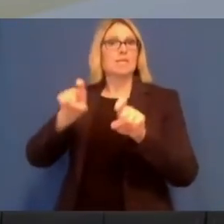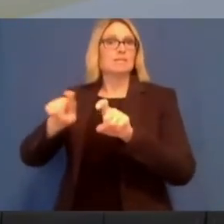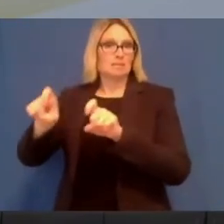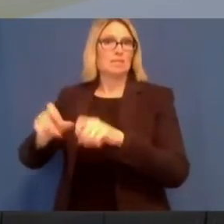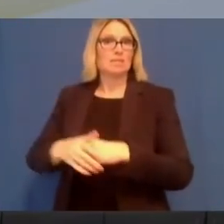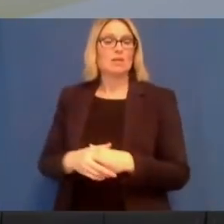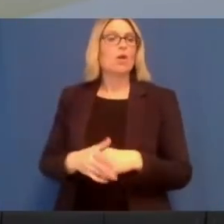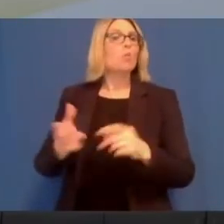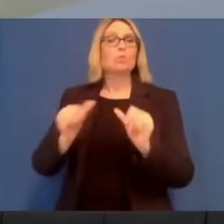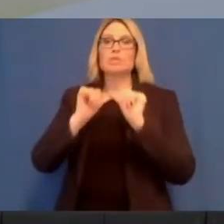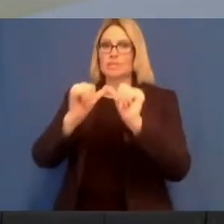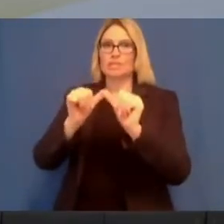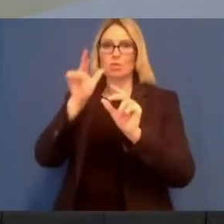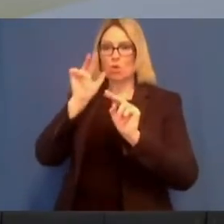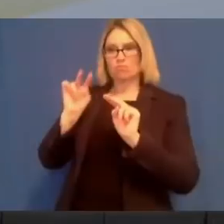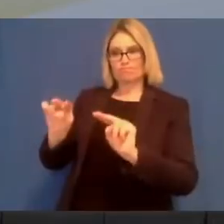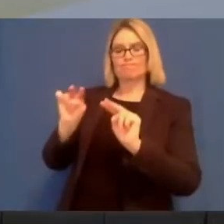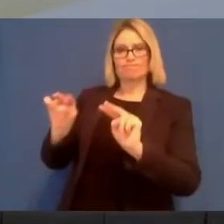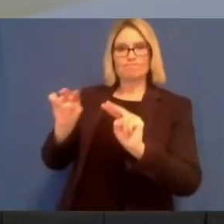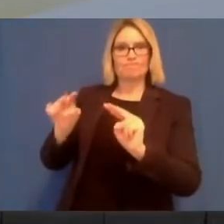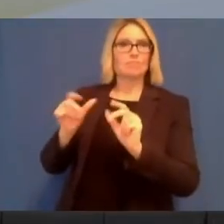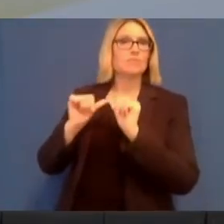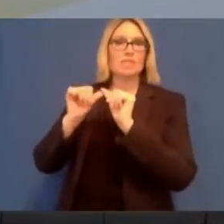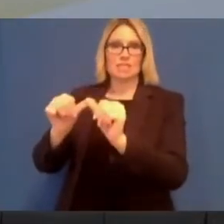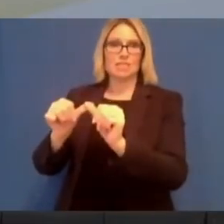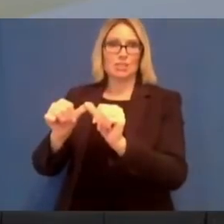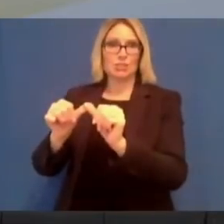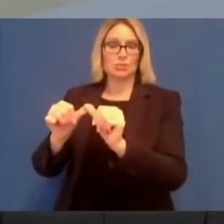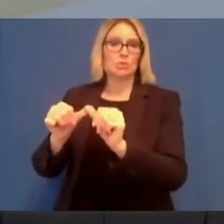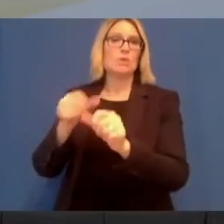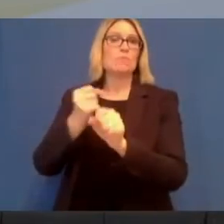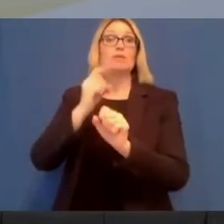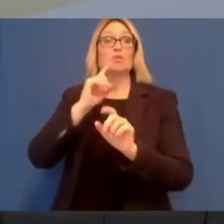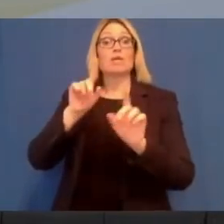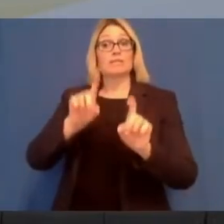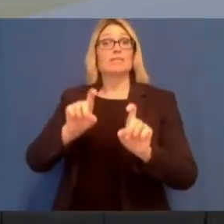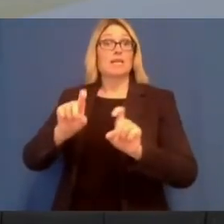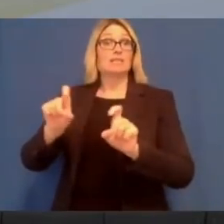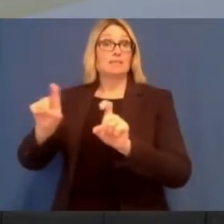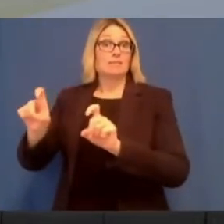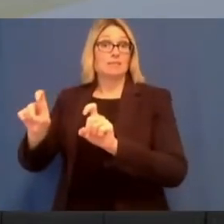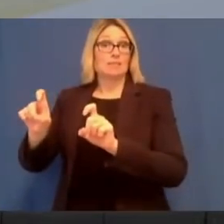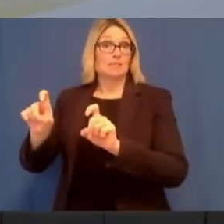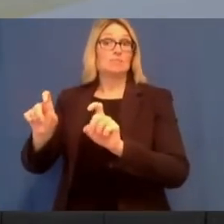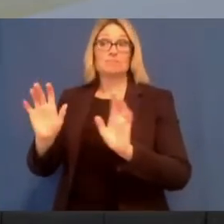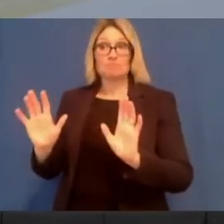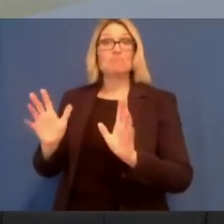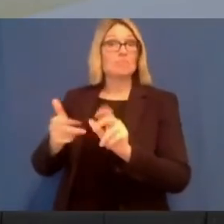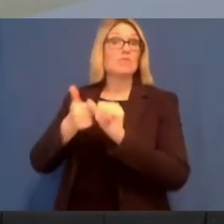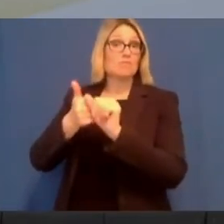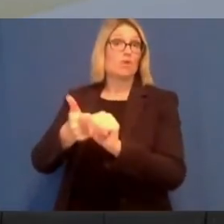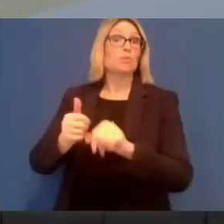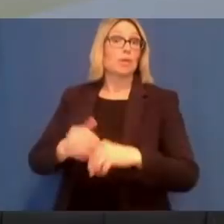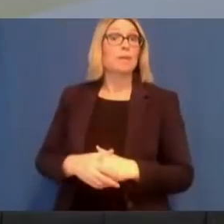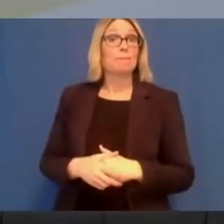continue to monitor and make sure that the testing regimens are followed.